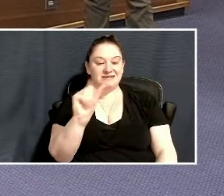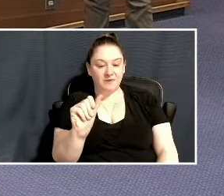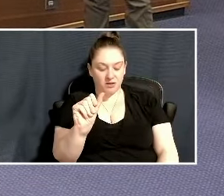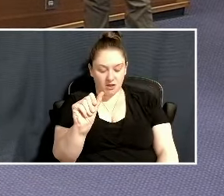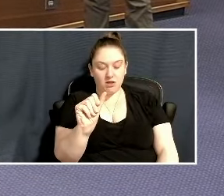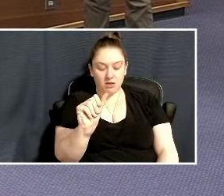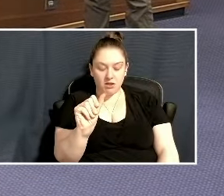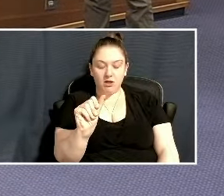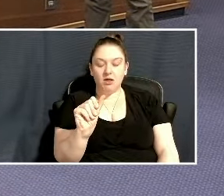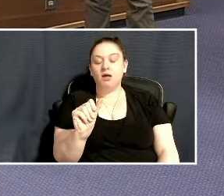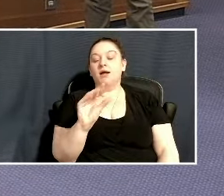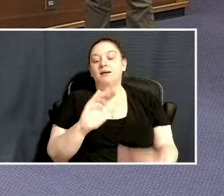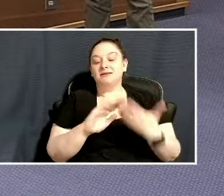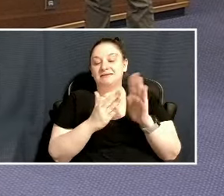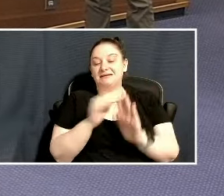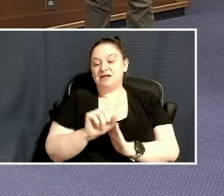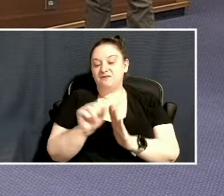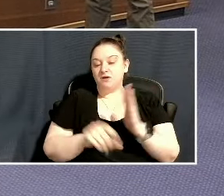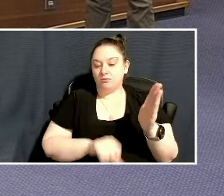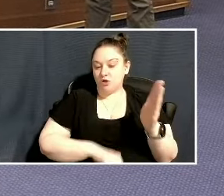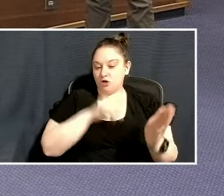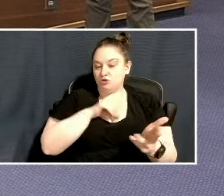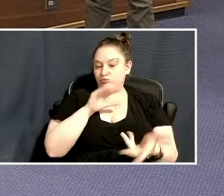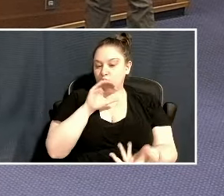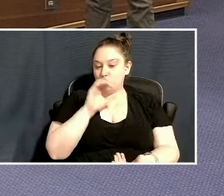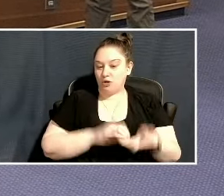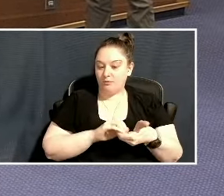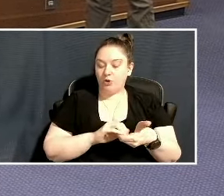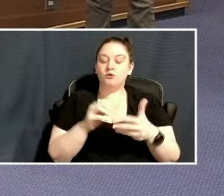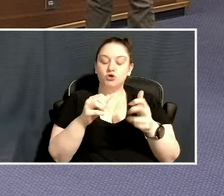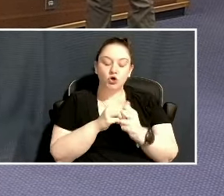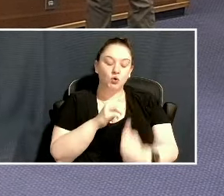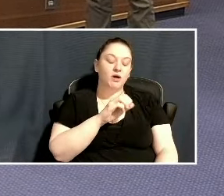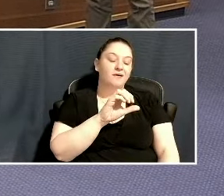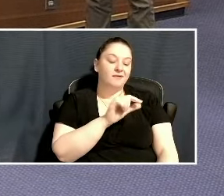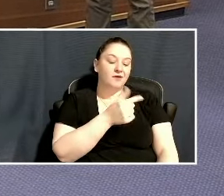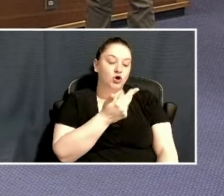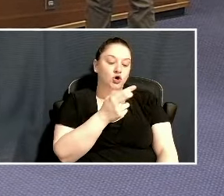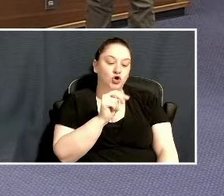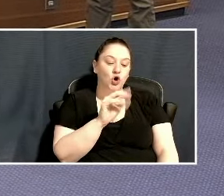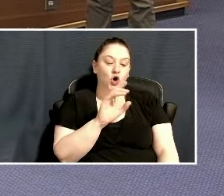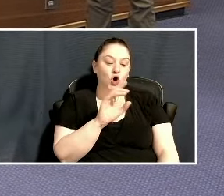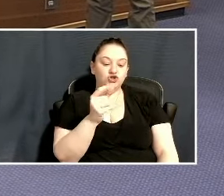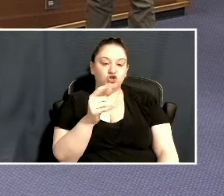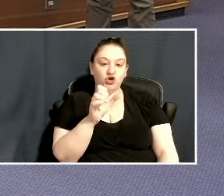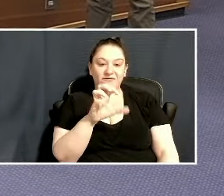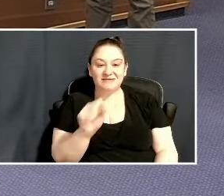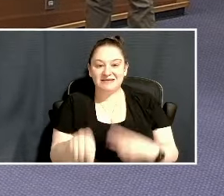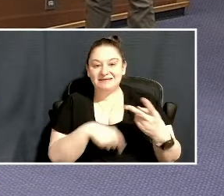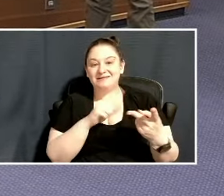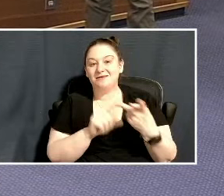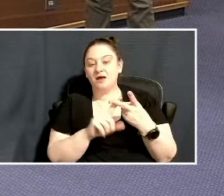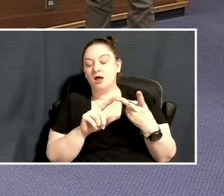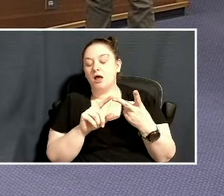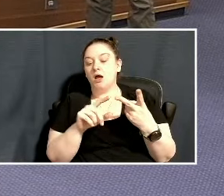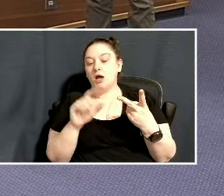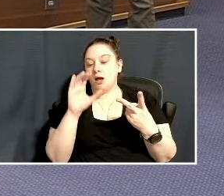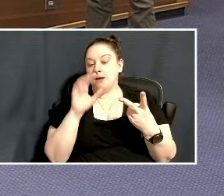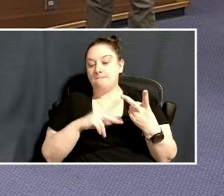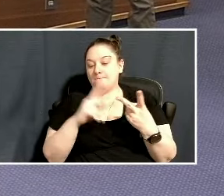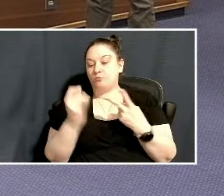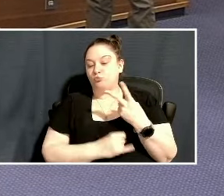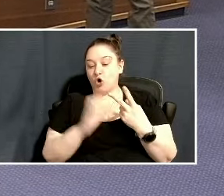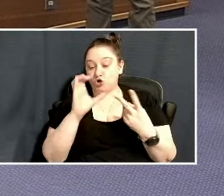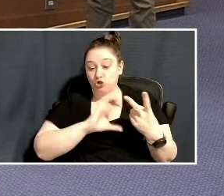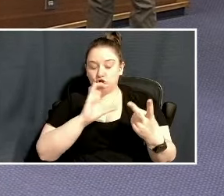to collaborate with area agencies such as Garden Services and Project Search to advance and promote diverse and productive